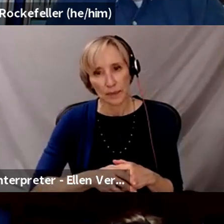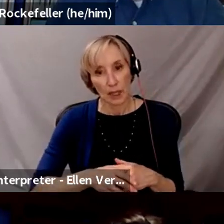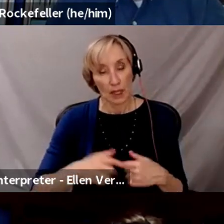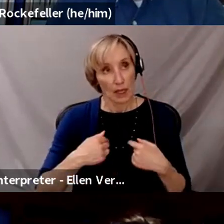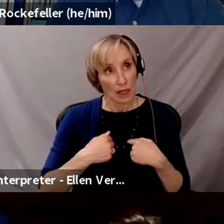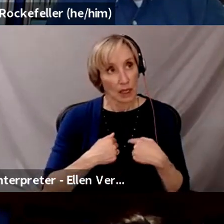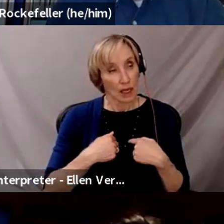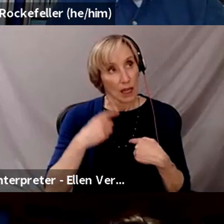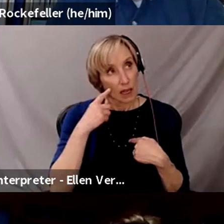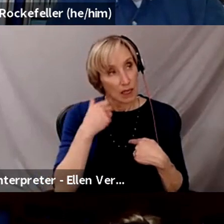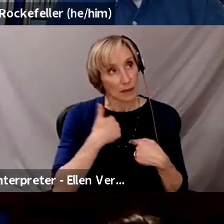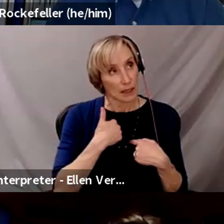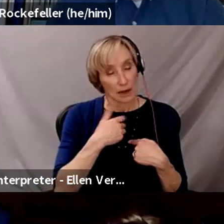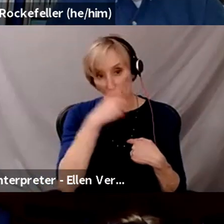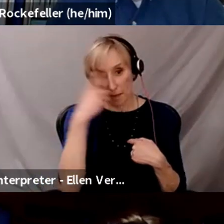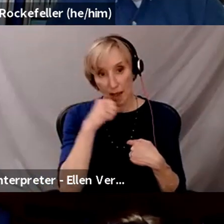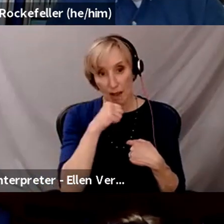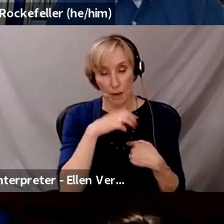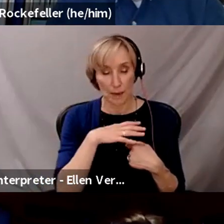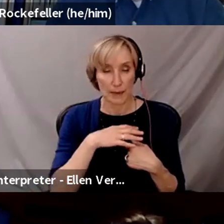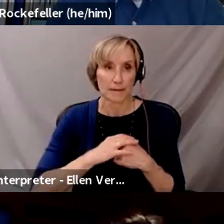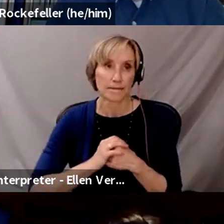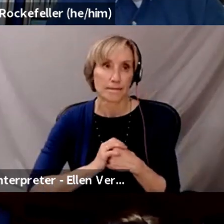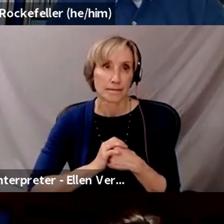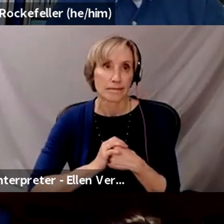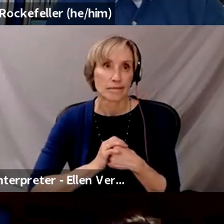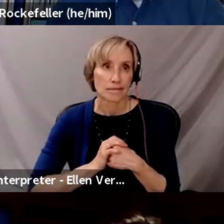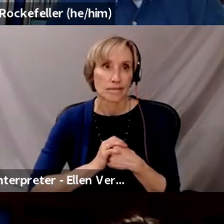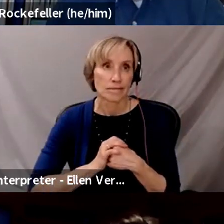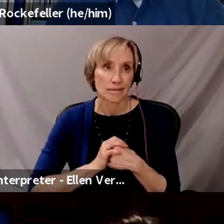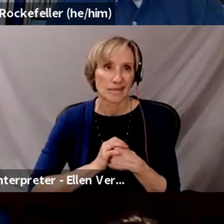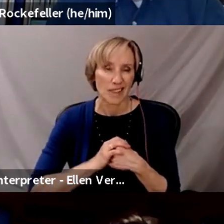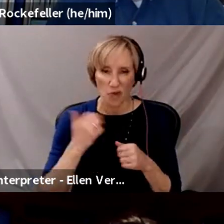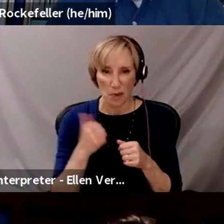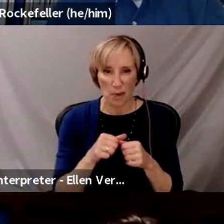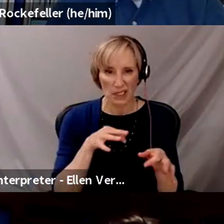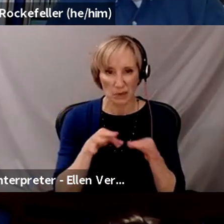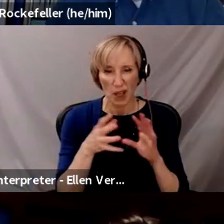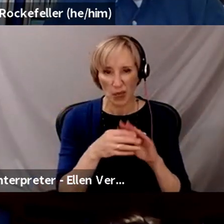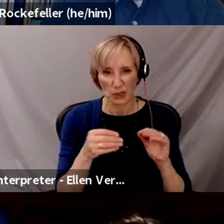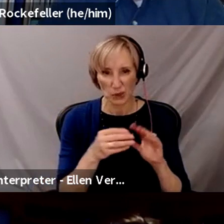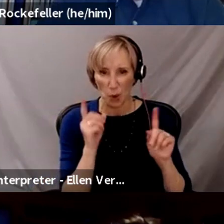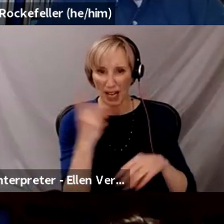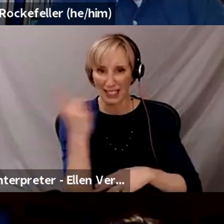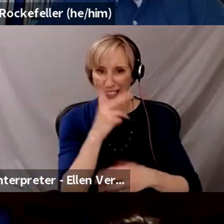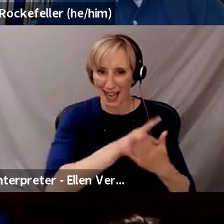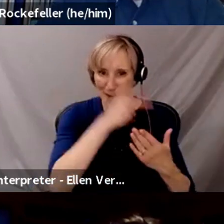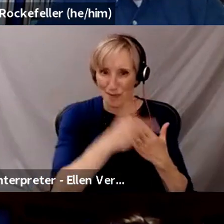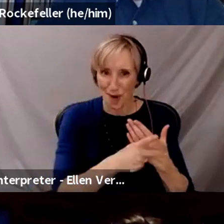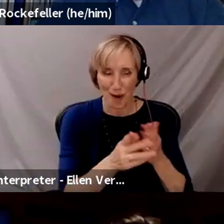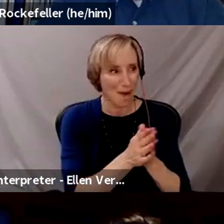woman, this, if I could think back to that partial that I went to and what went wrong and what was said,